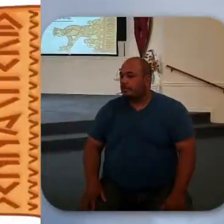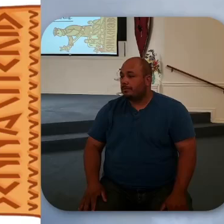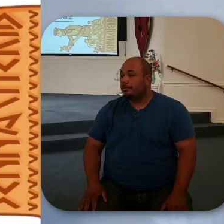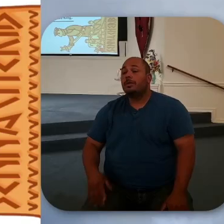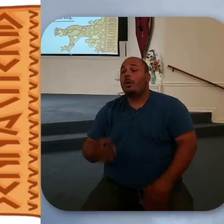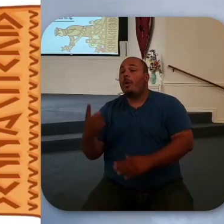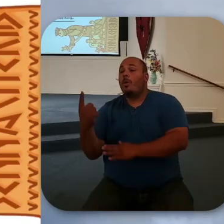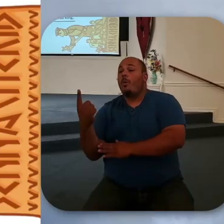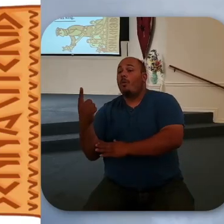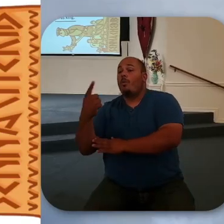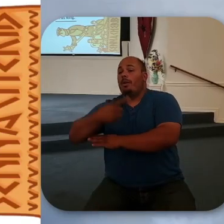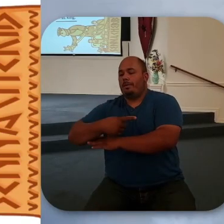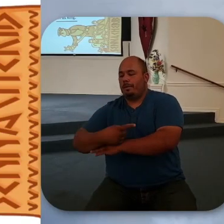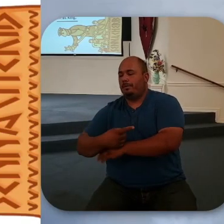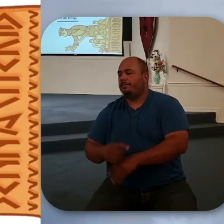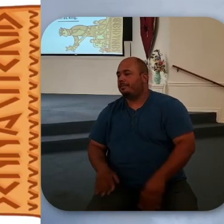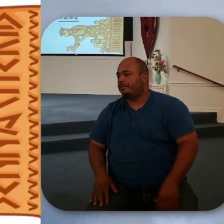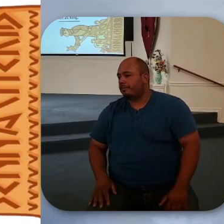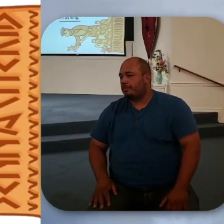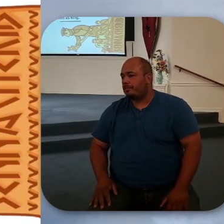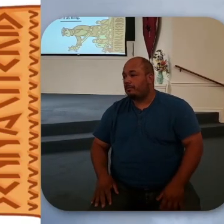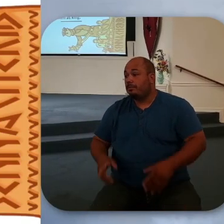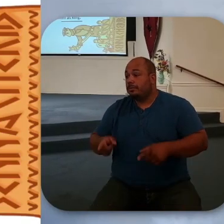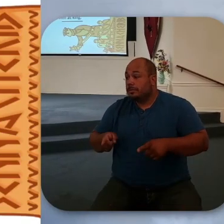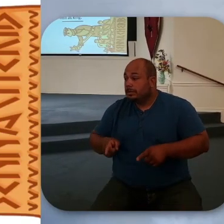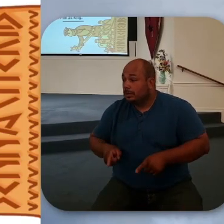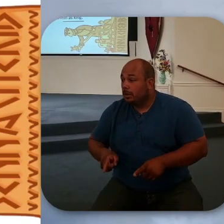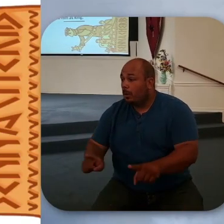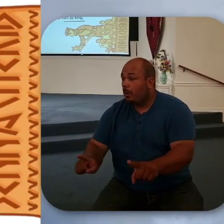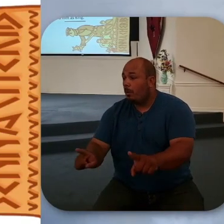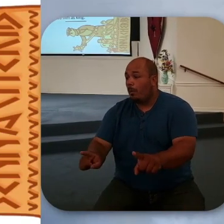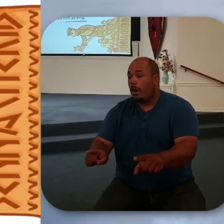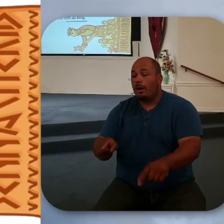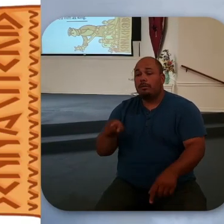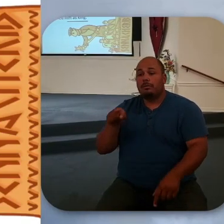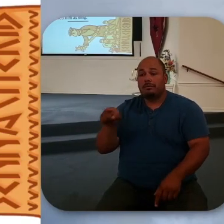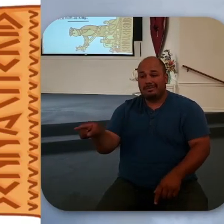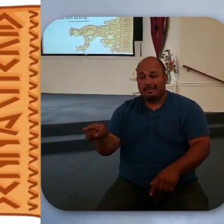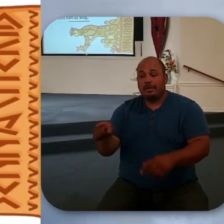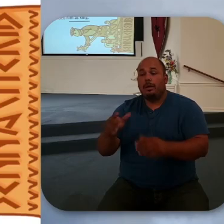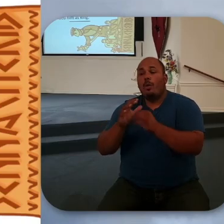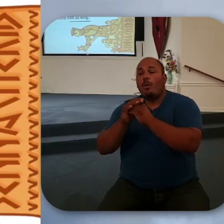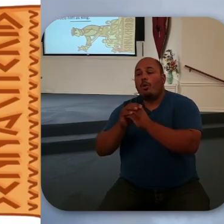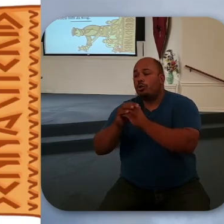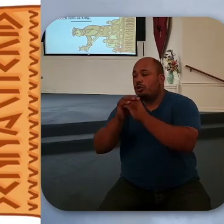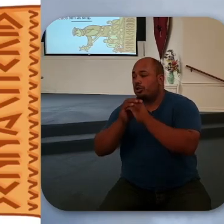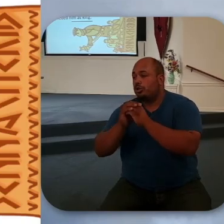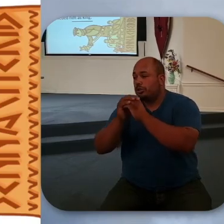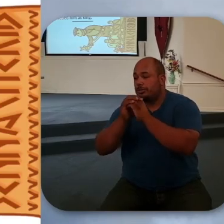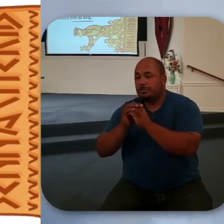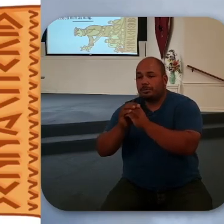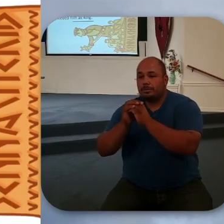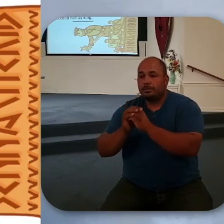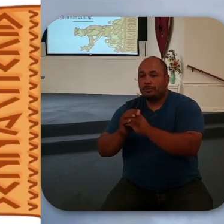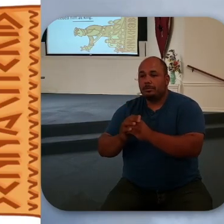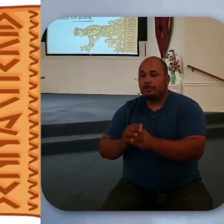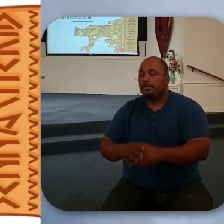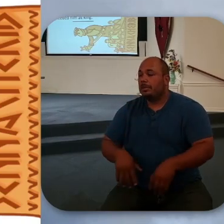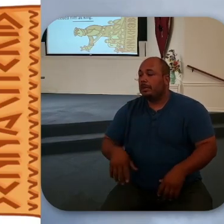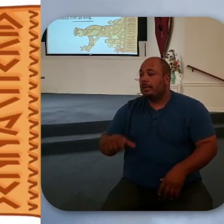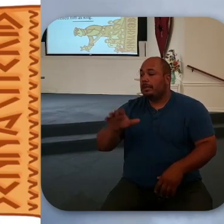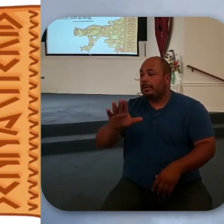one day, while he was worshiping in the temple of his god Nisroch, his sons Adramelech